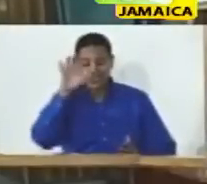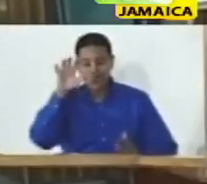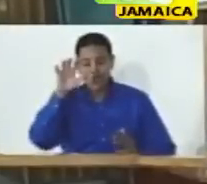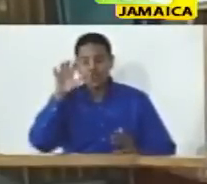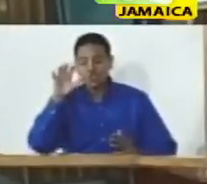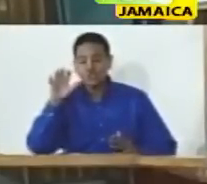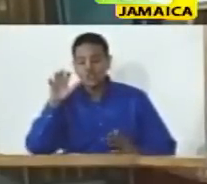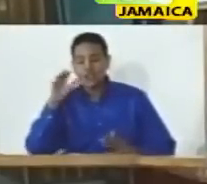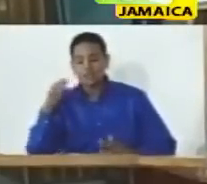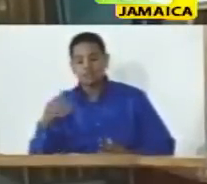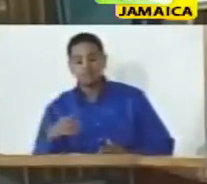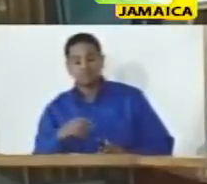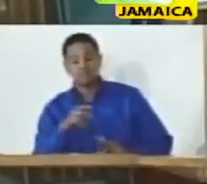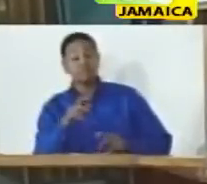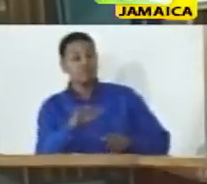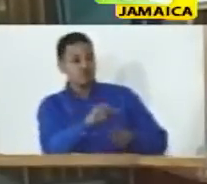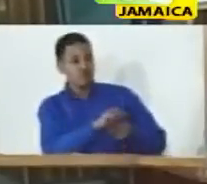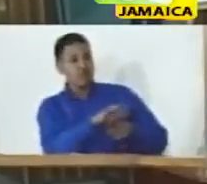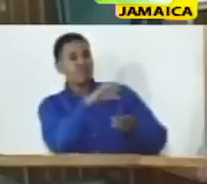152,600 persons.